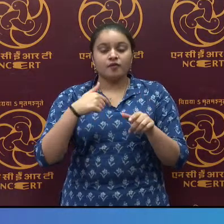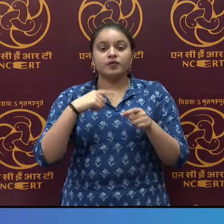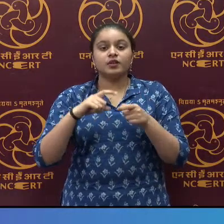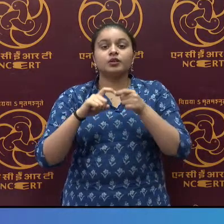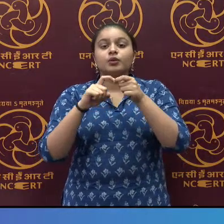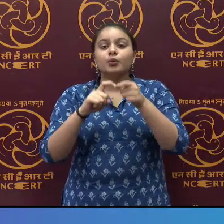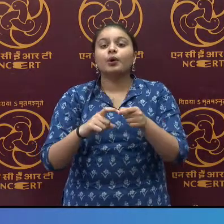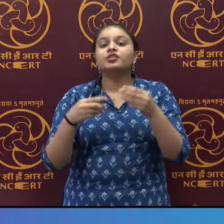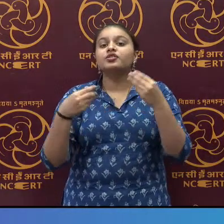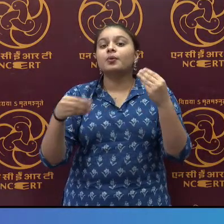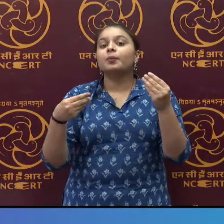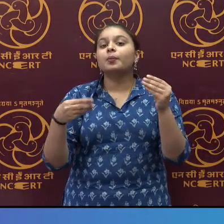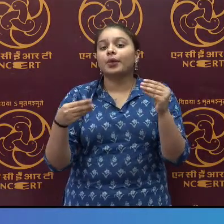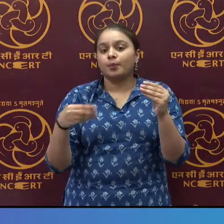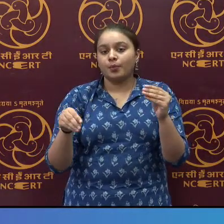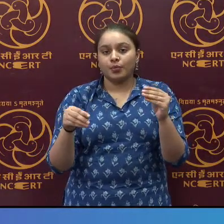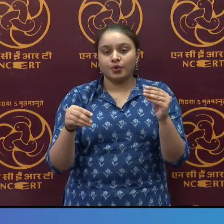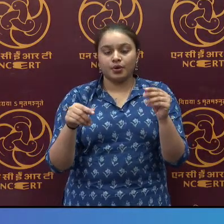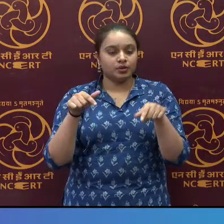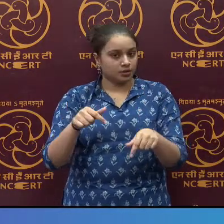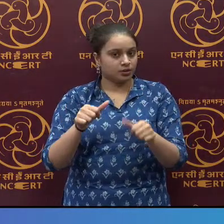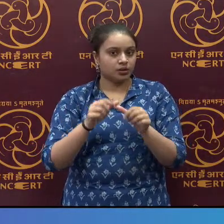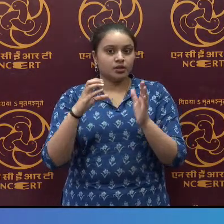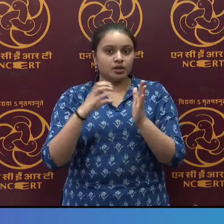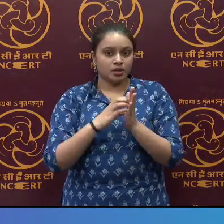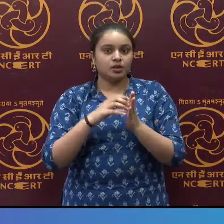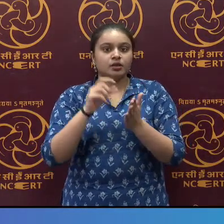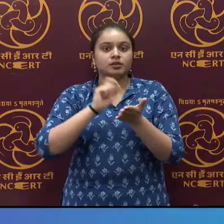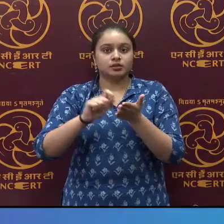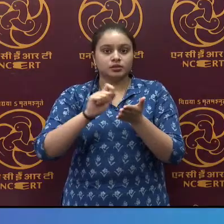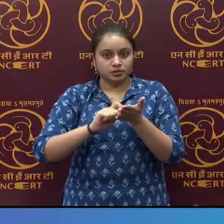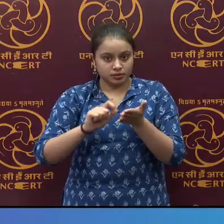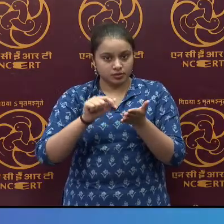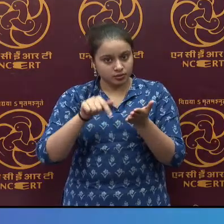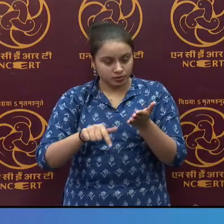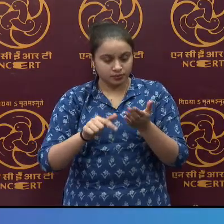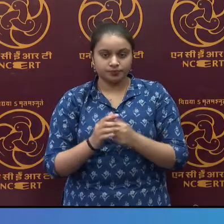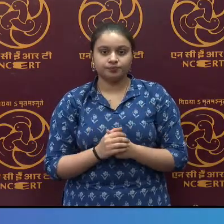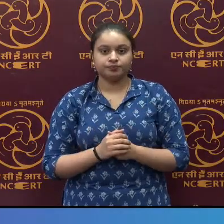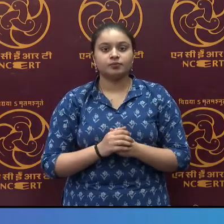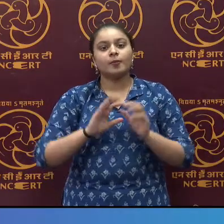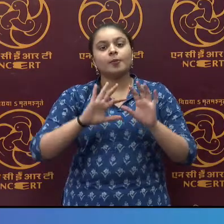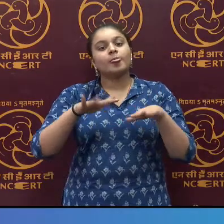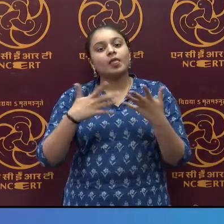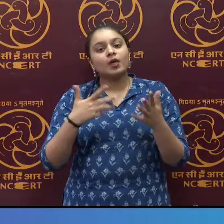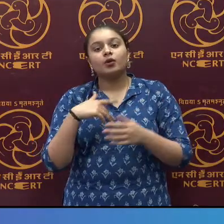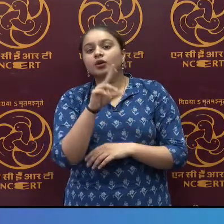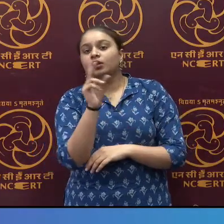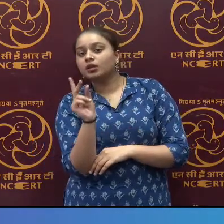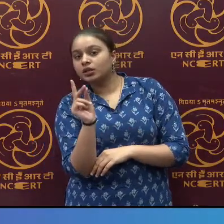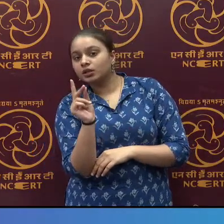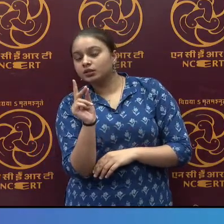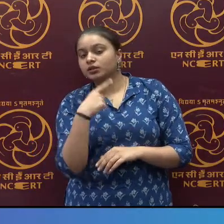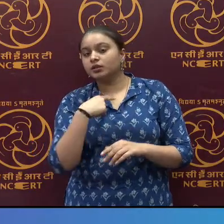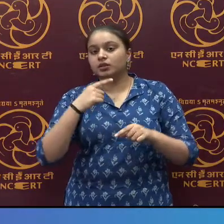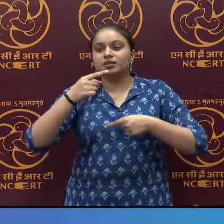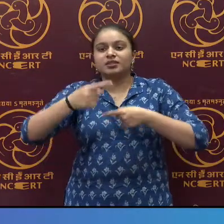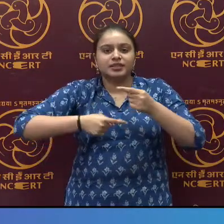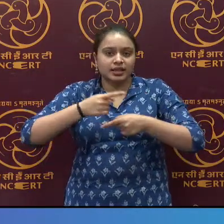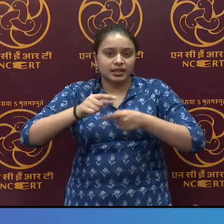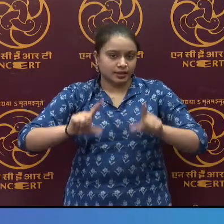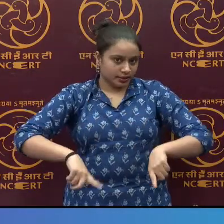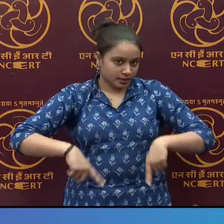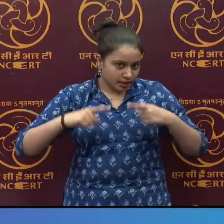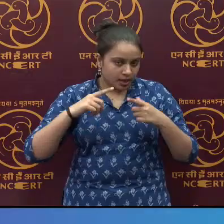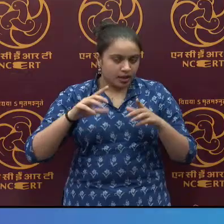paper on the basis of this article writing. You will be tested on it. Right. Another thing is, in your daily life, articles are